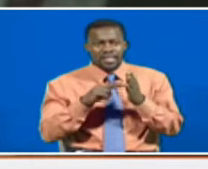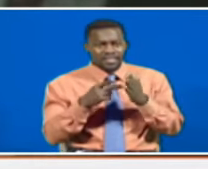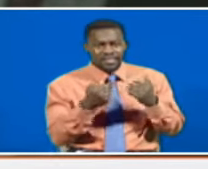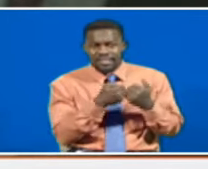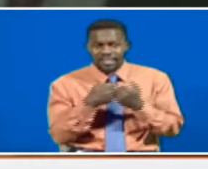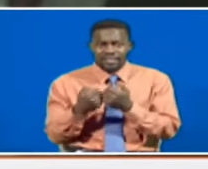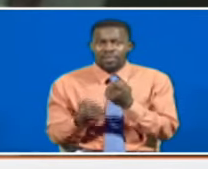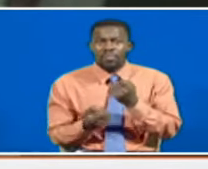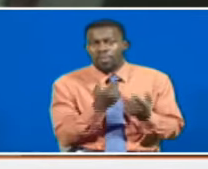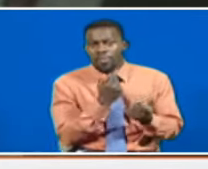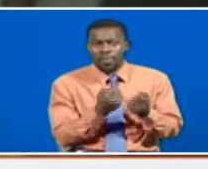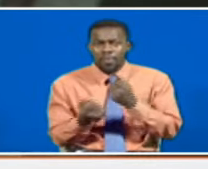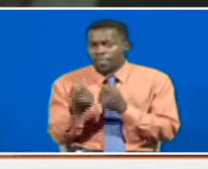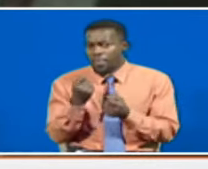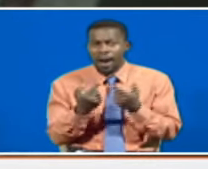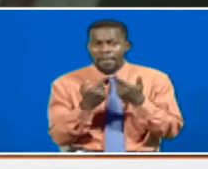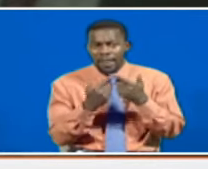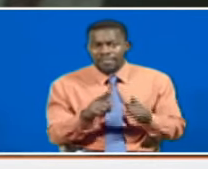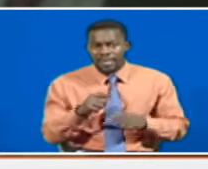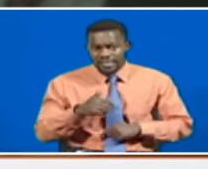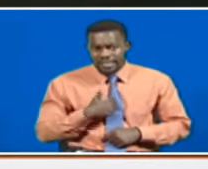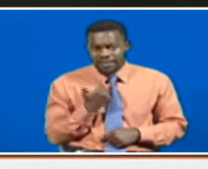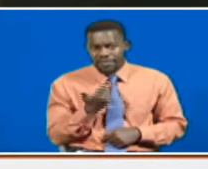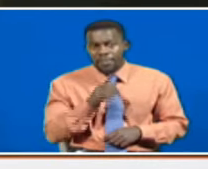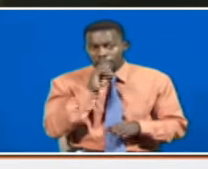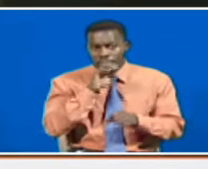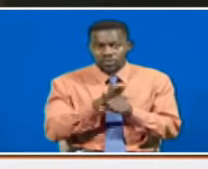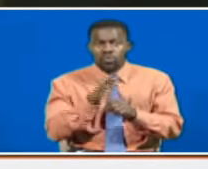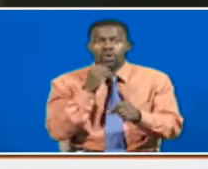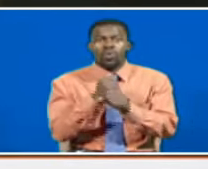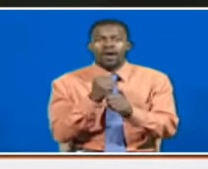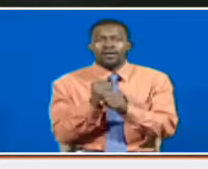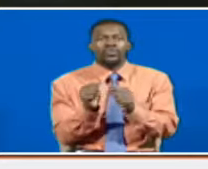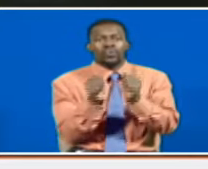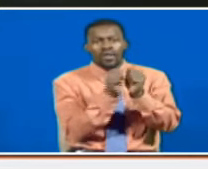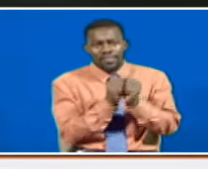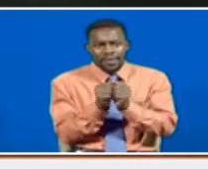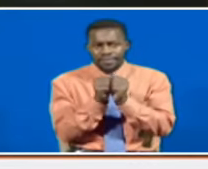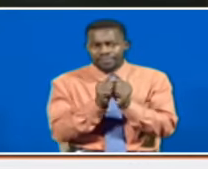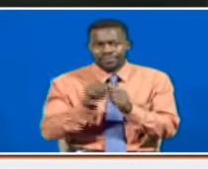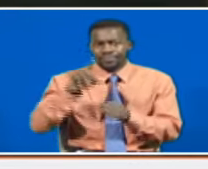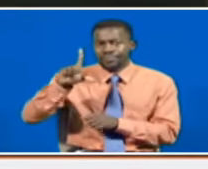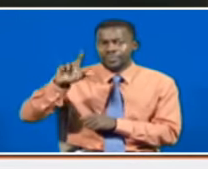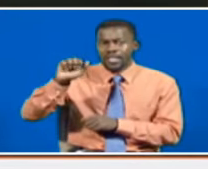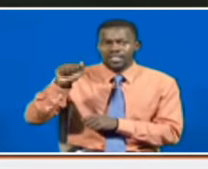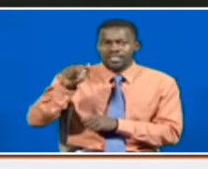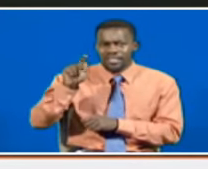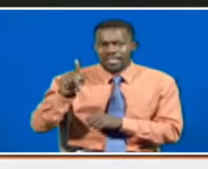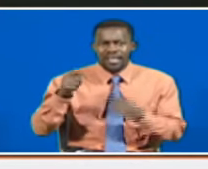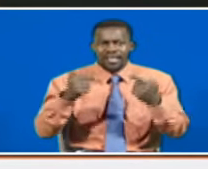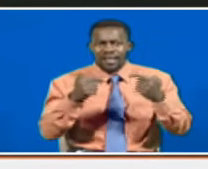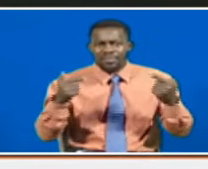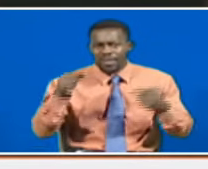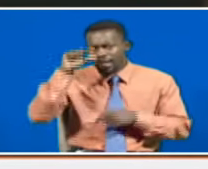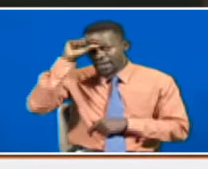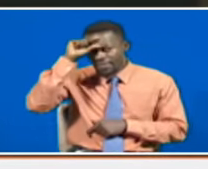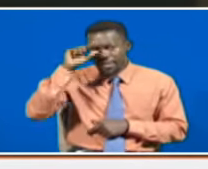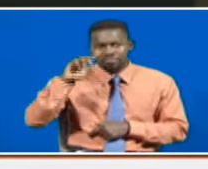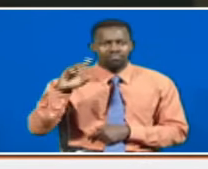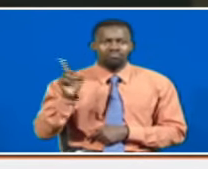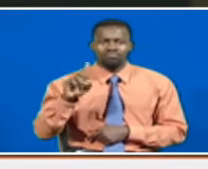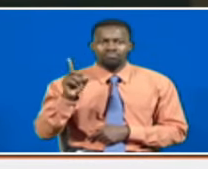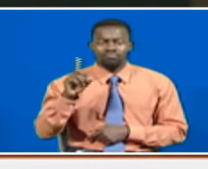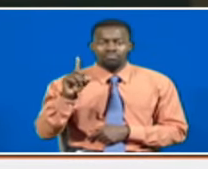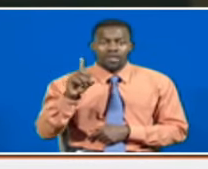are coming up, what I would say is let's work as one. But the purpose of the Law Society is not to oppose government. The function of the Law Society is actually